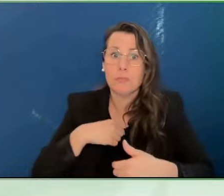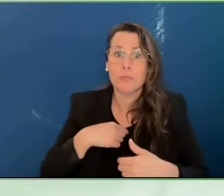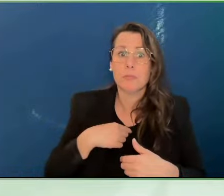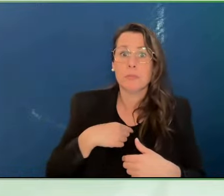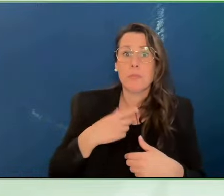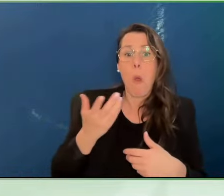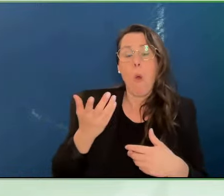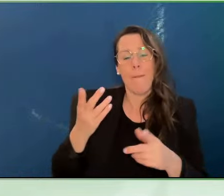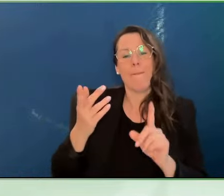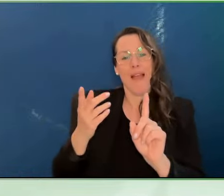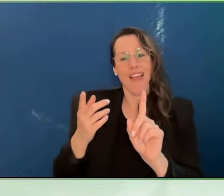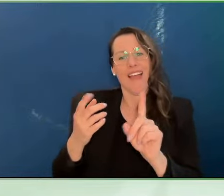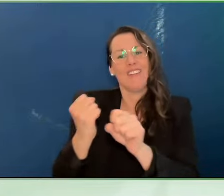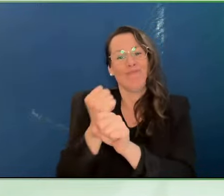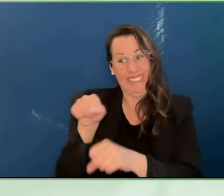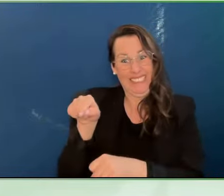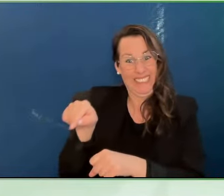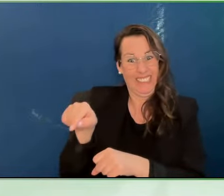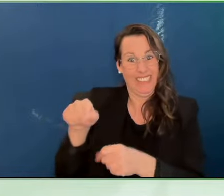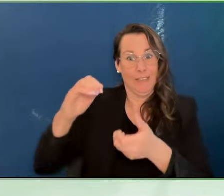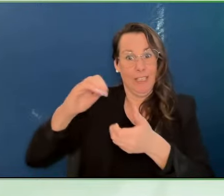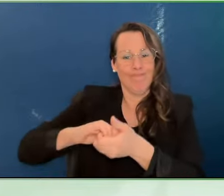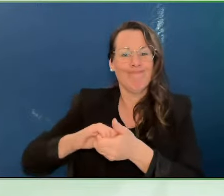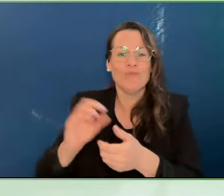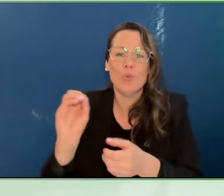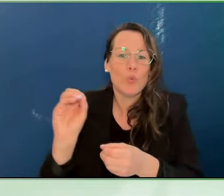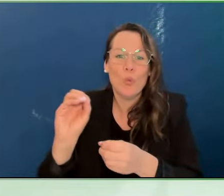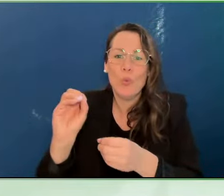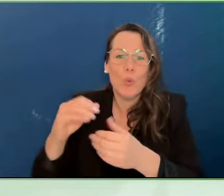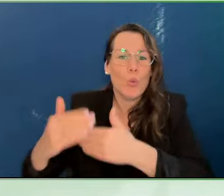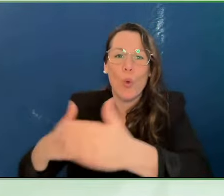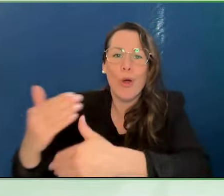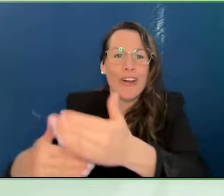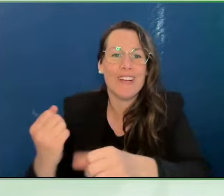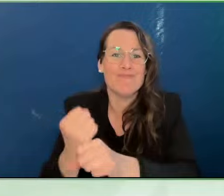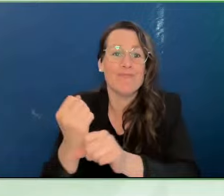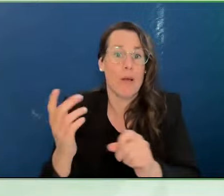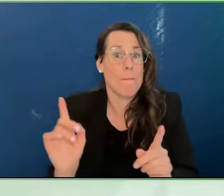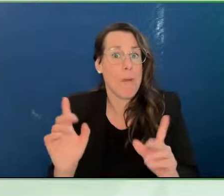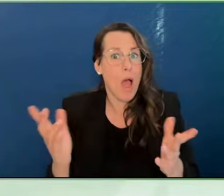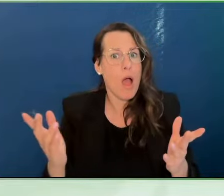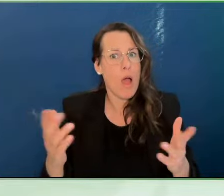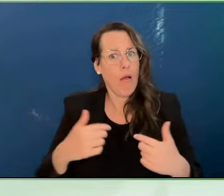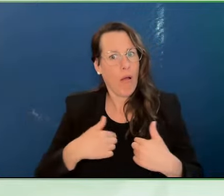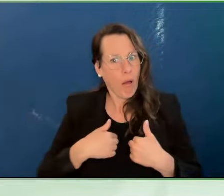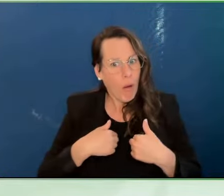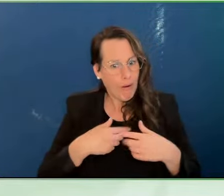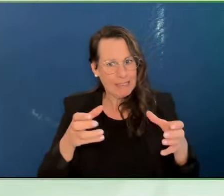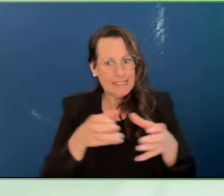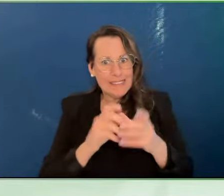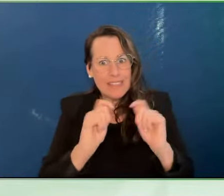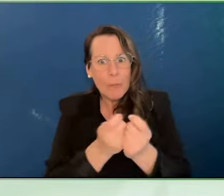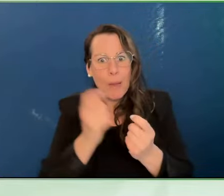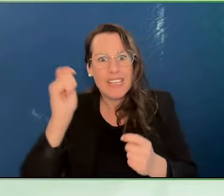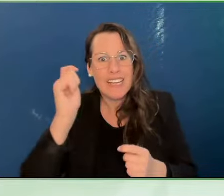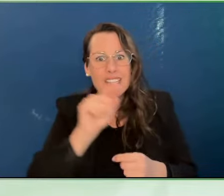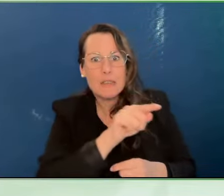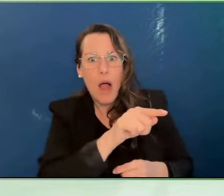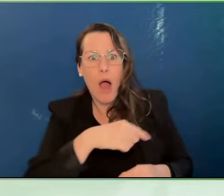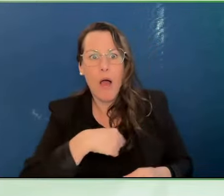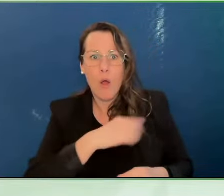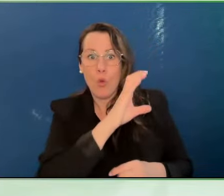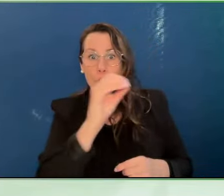Nairobi. And it's really to bring together stakeholders from across the continent. That means government,